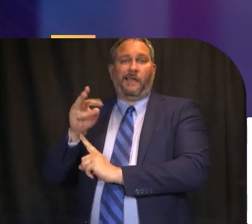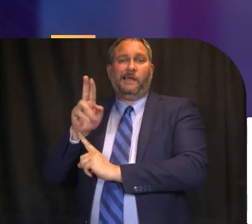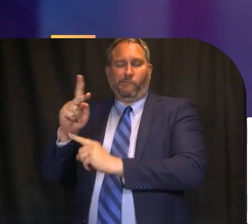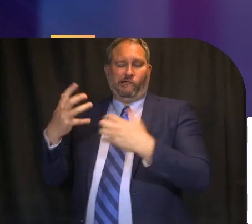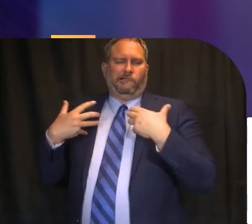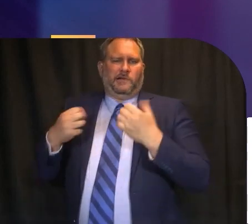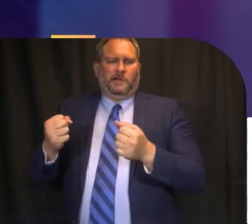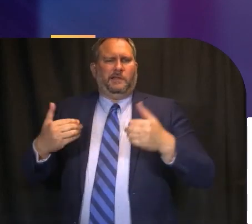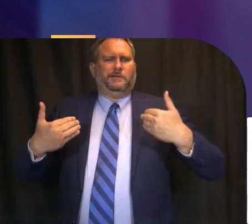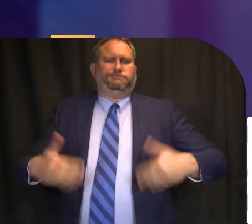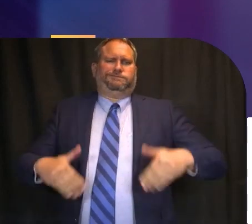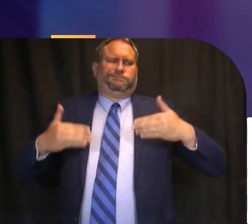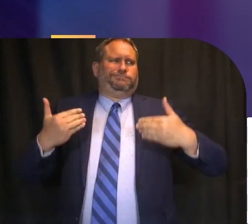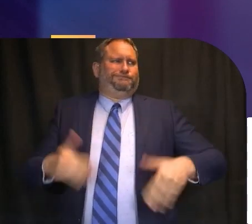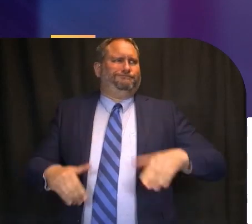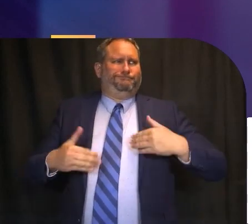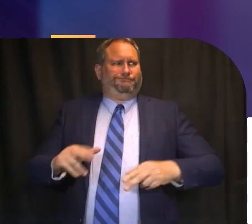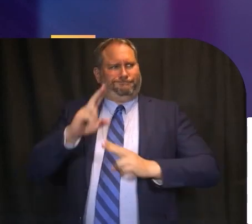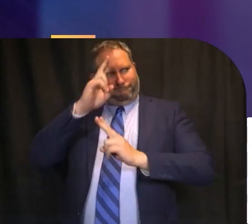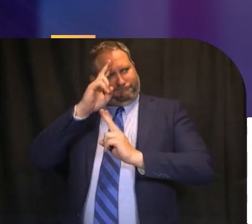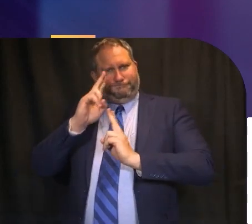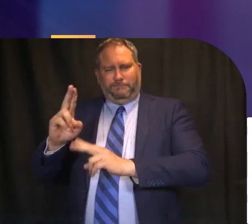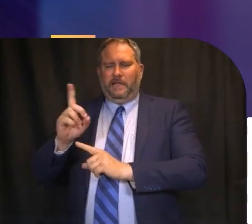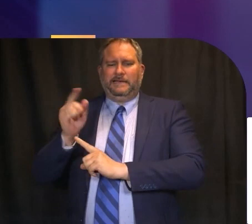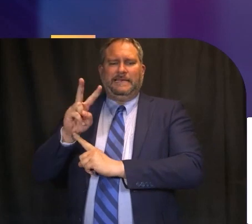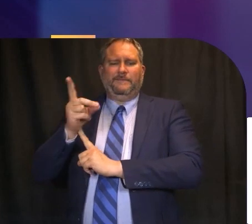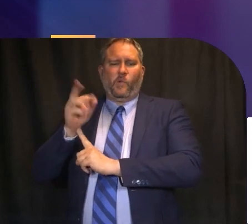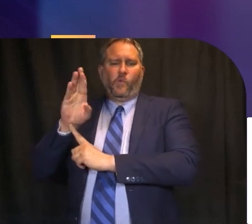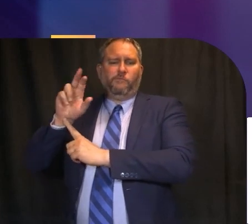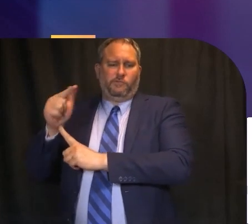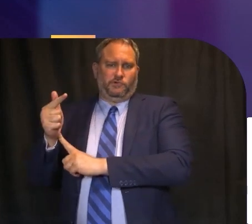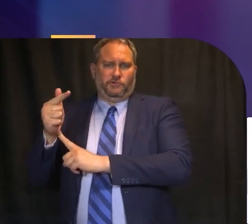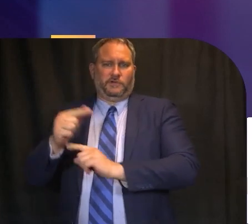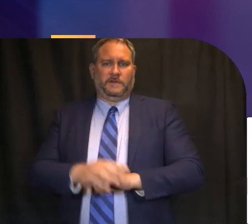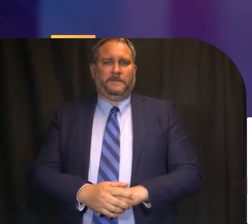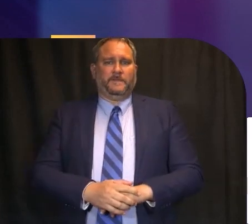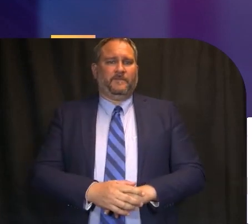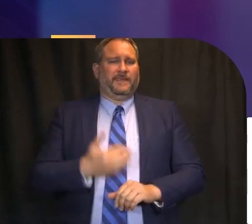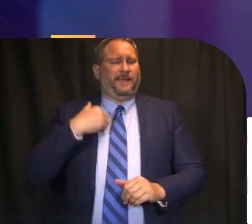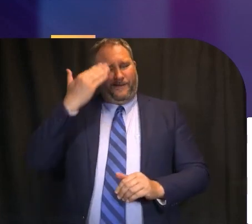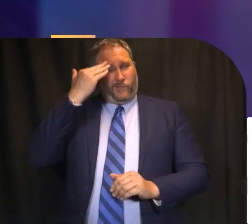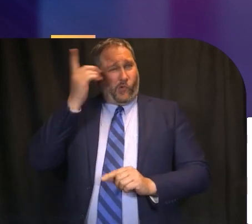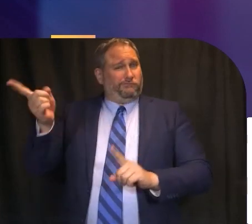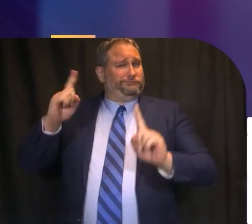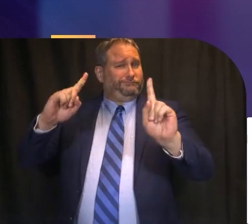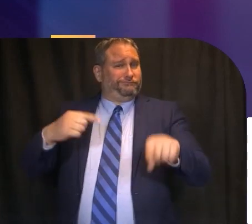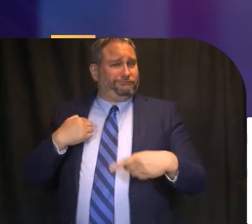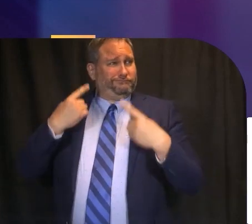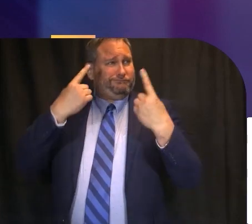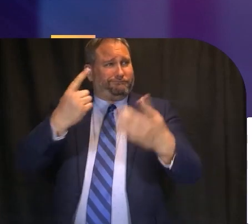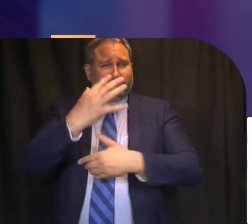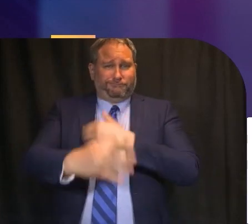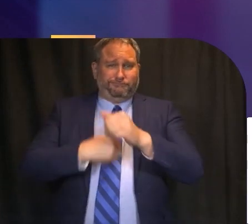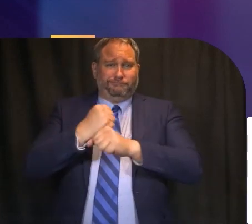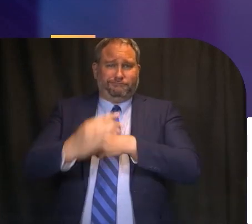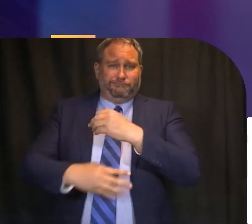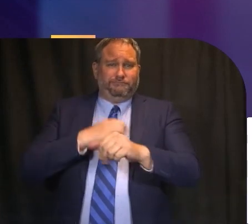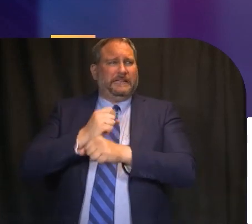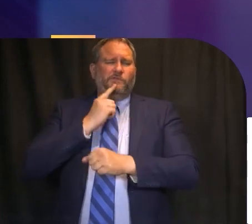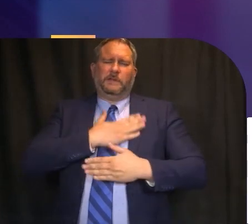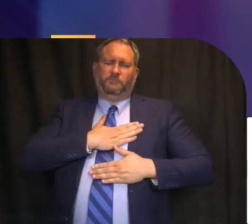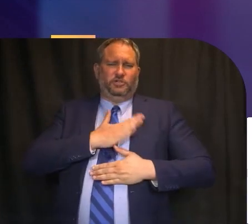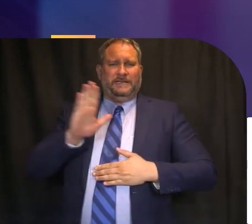many years, and I appreciate his leadership in healthcare all across our state and well beyond